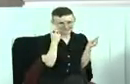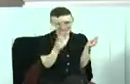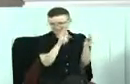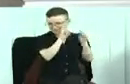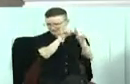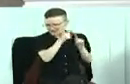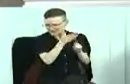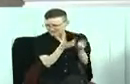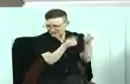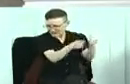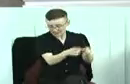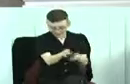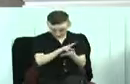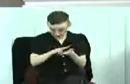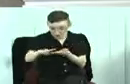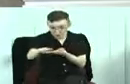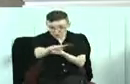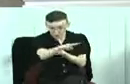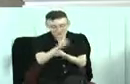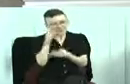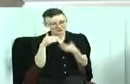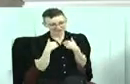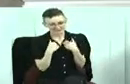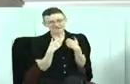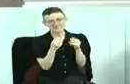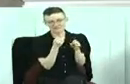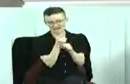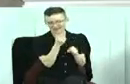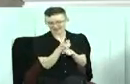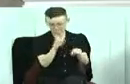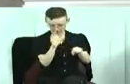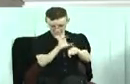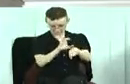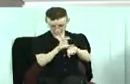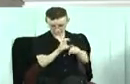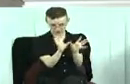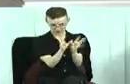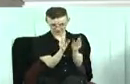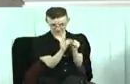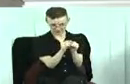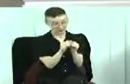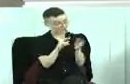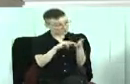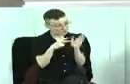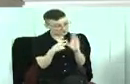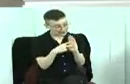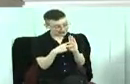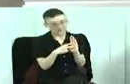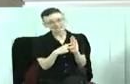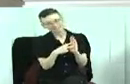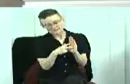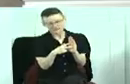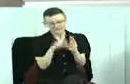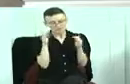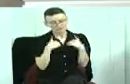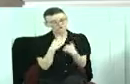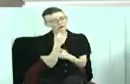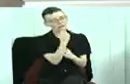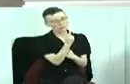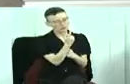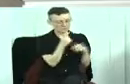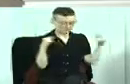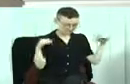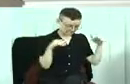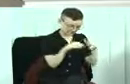happening. In 2 weeks, we are having our annual congregational meeting. And what that means is that first, we're going to have one